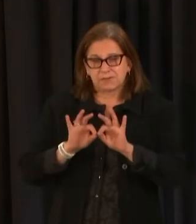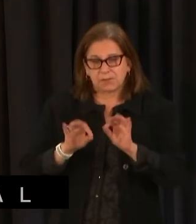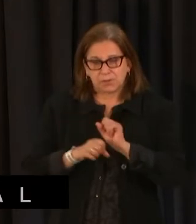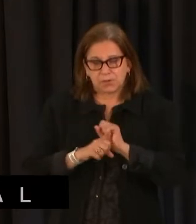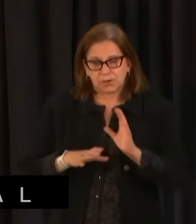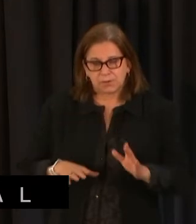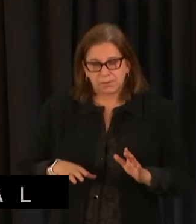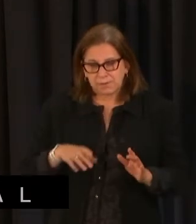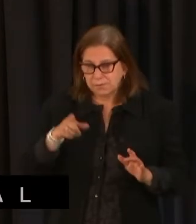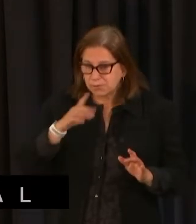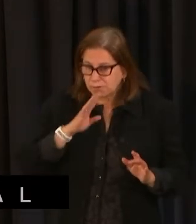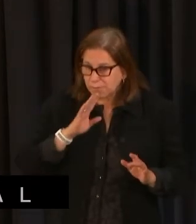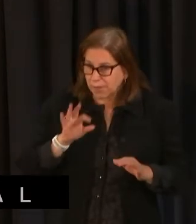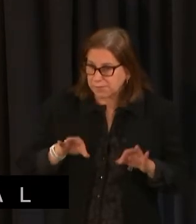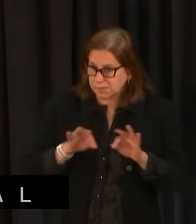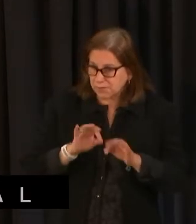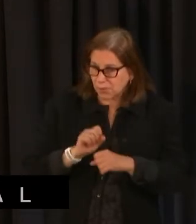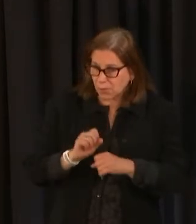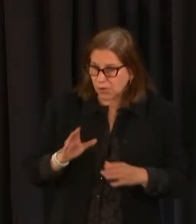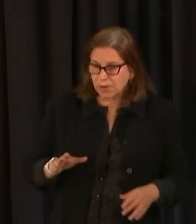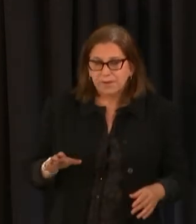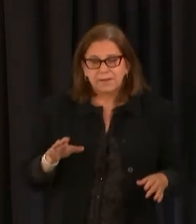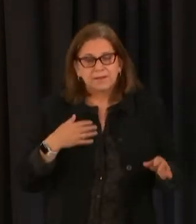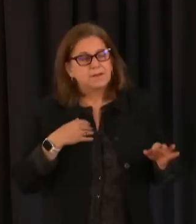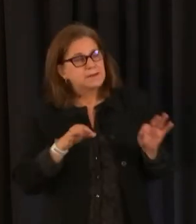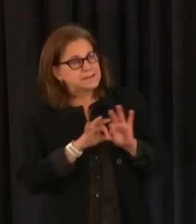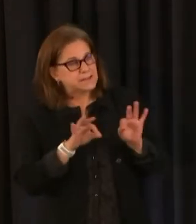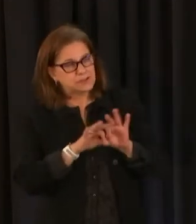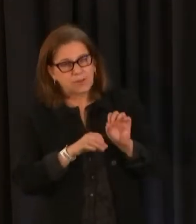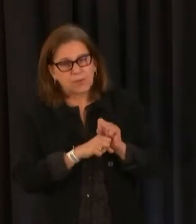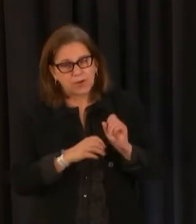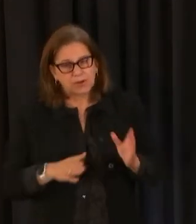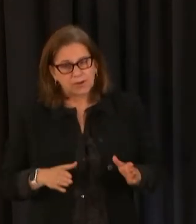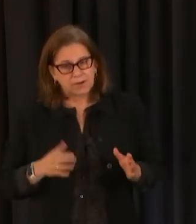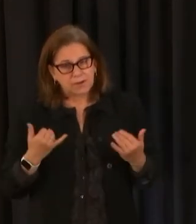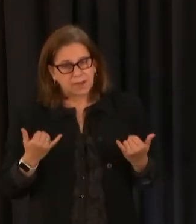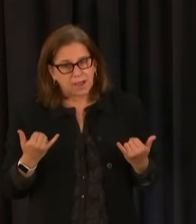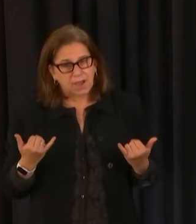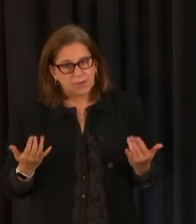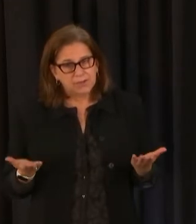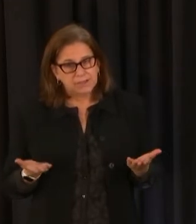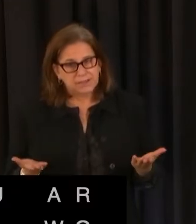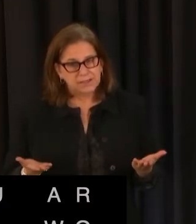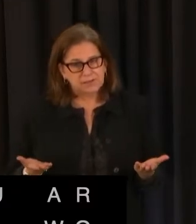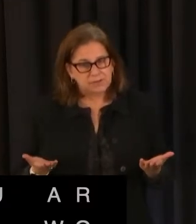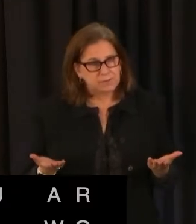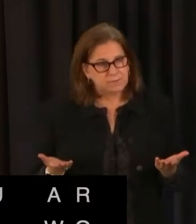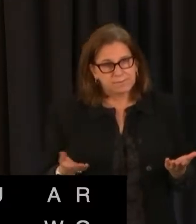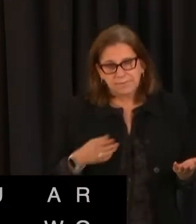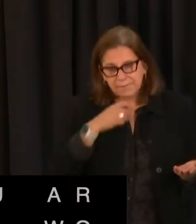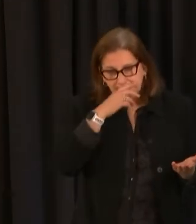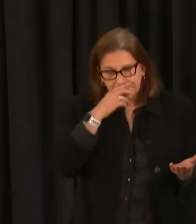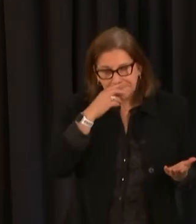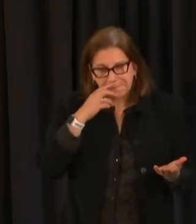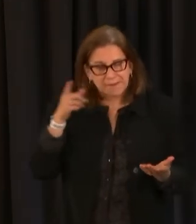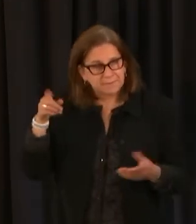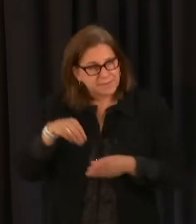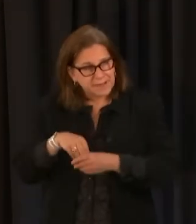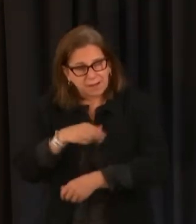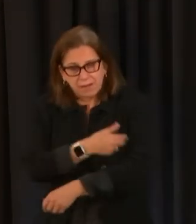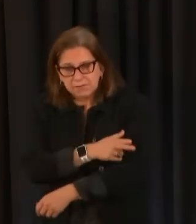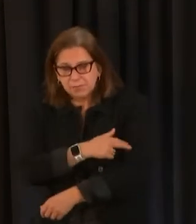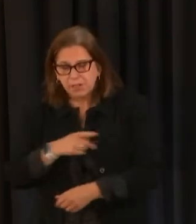you're talking about essential workers, right? That's correct. Essential workers are in our portal. A hospital and